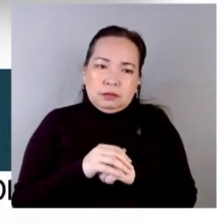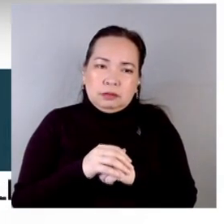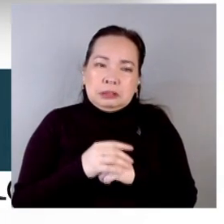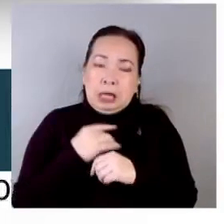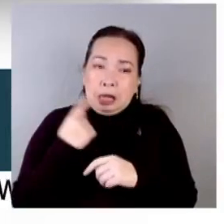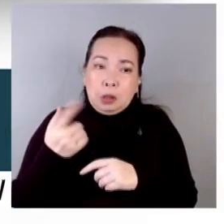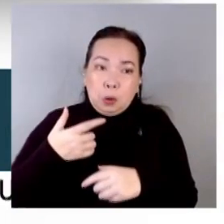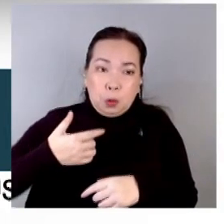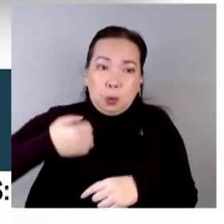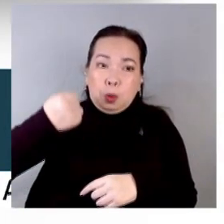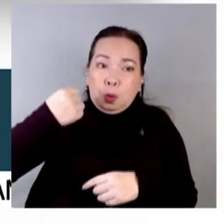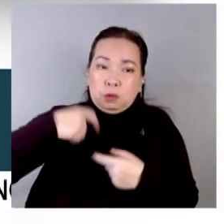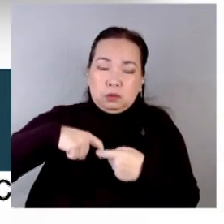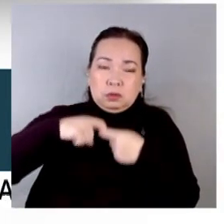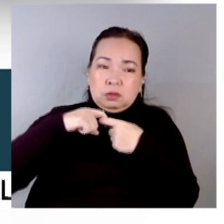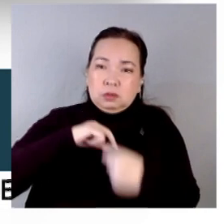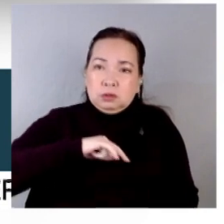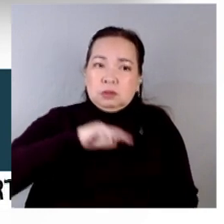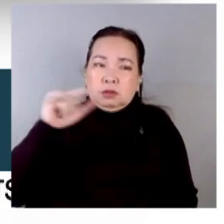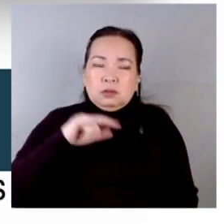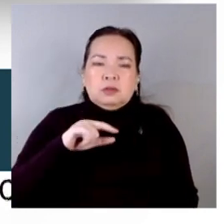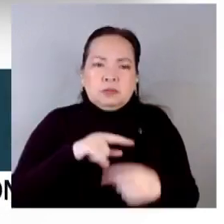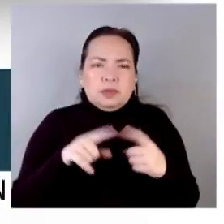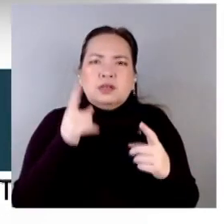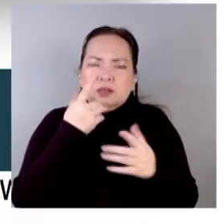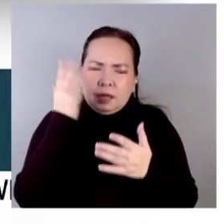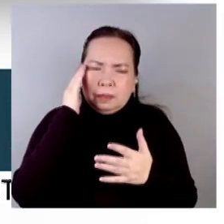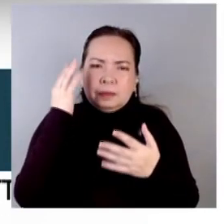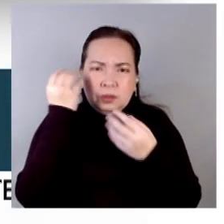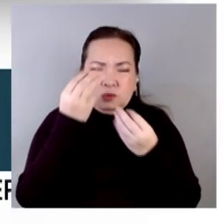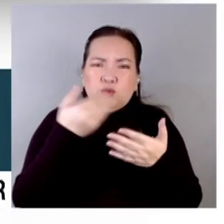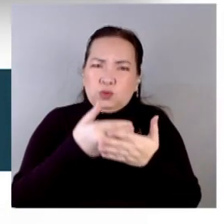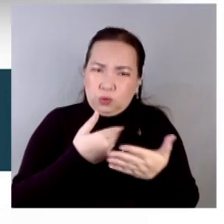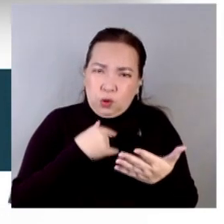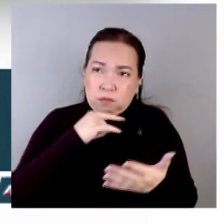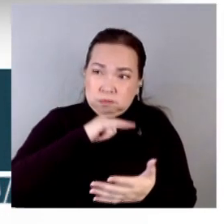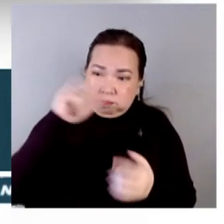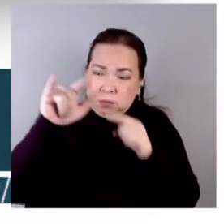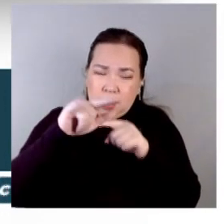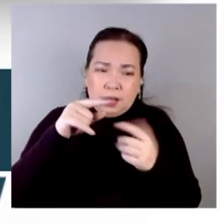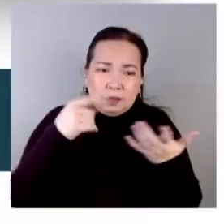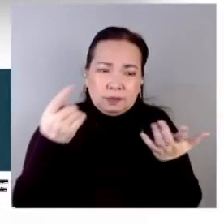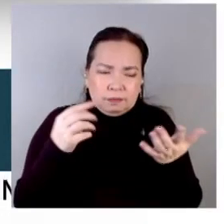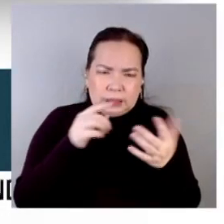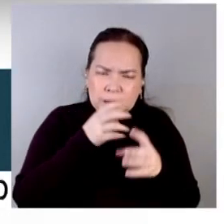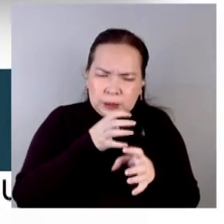ibang aircraft. Dumadaan mo naman sa ano no sa stringent